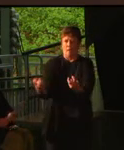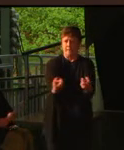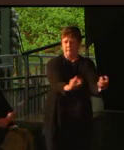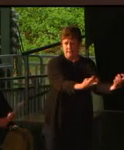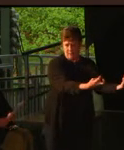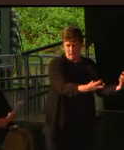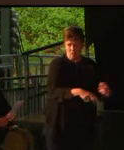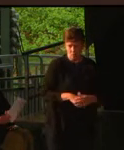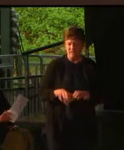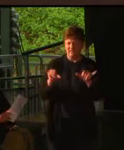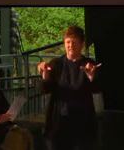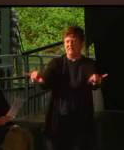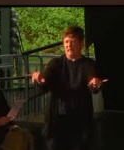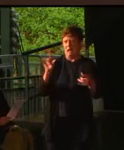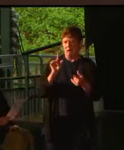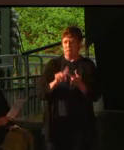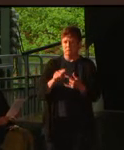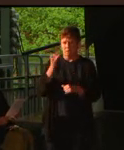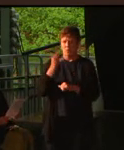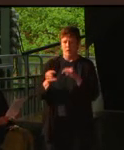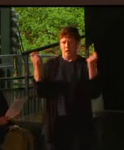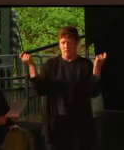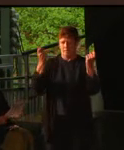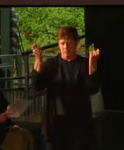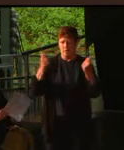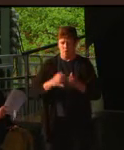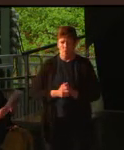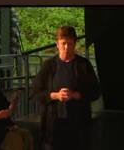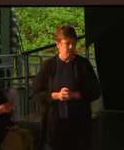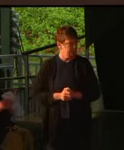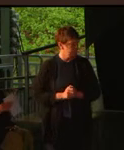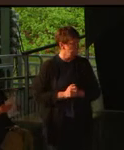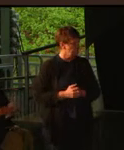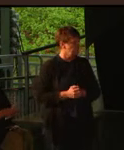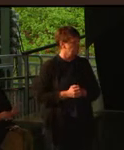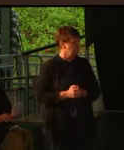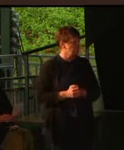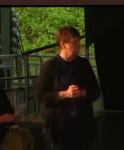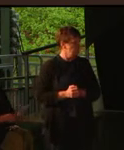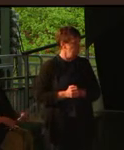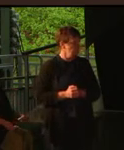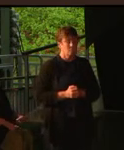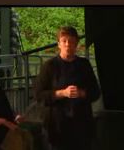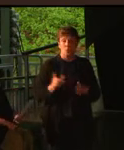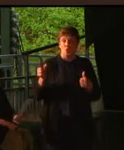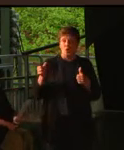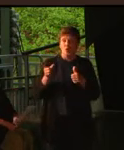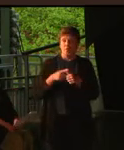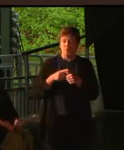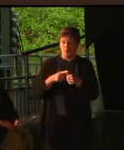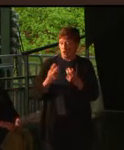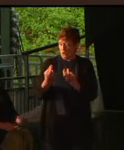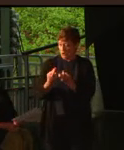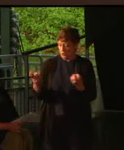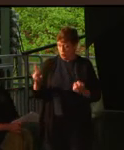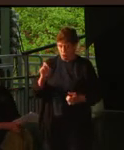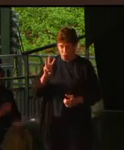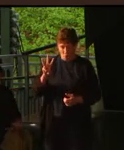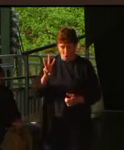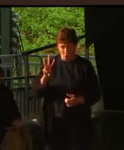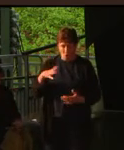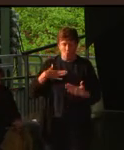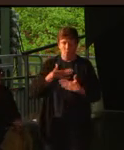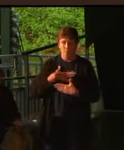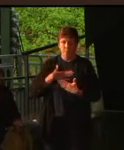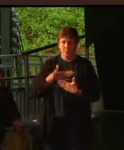stage and remain there until the end of the ceremony. Will the first row of graduates please